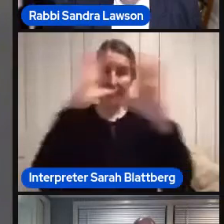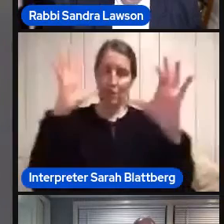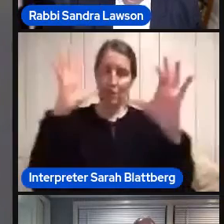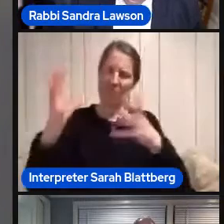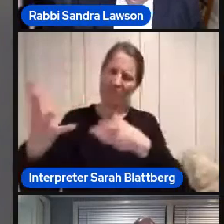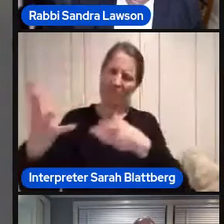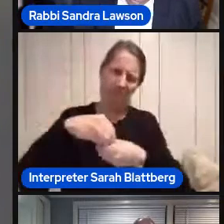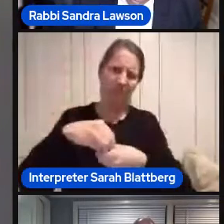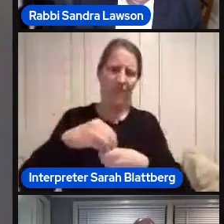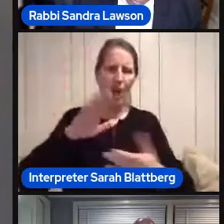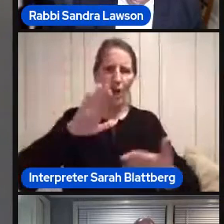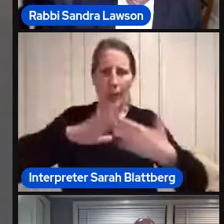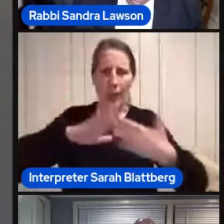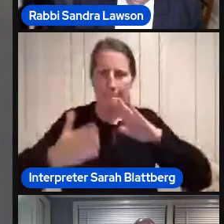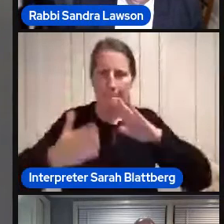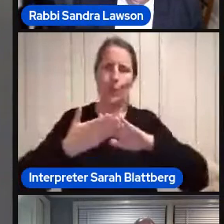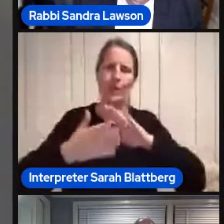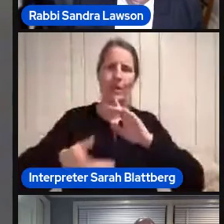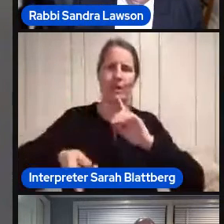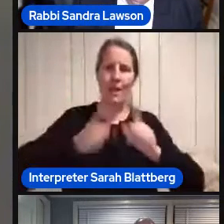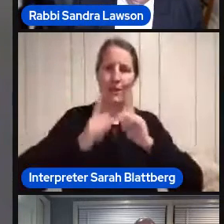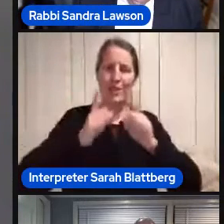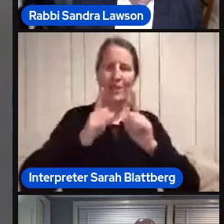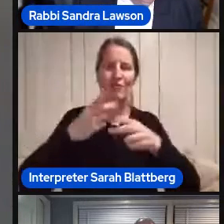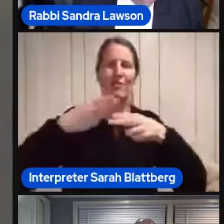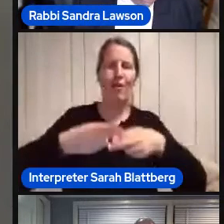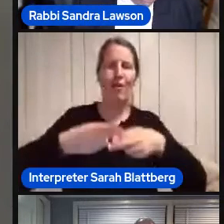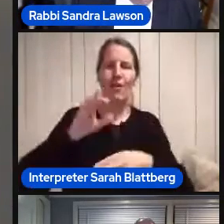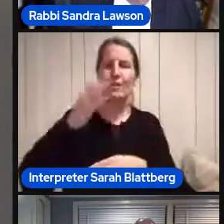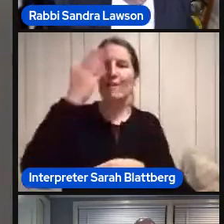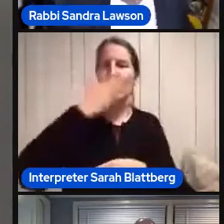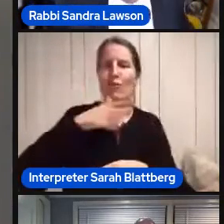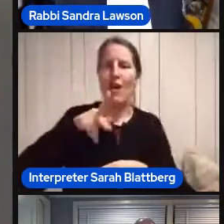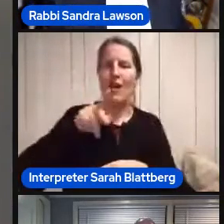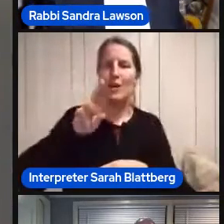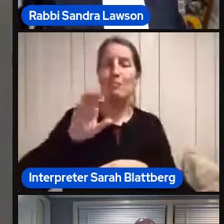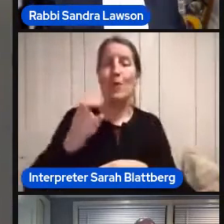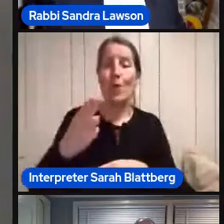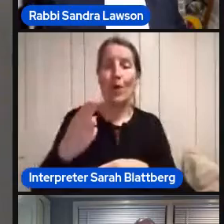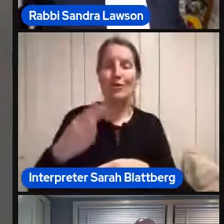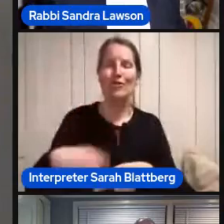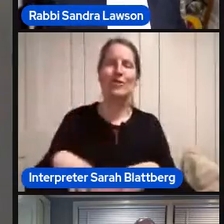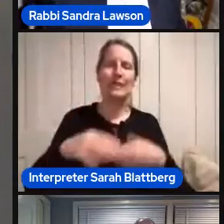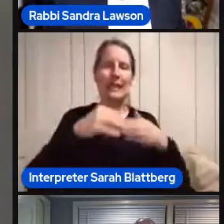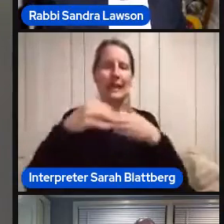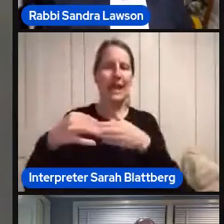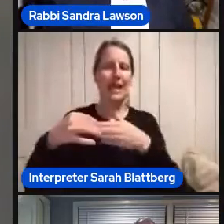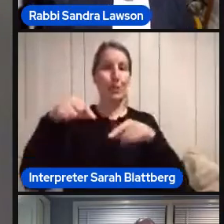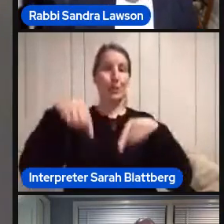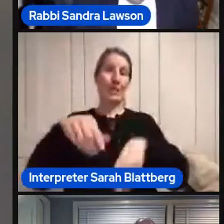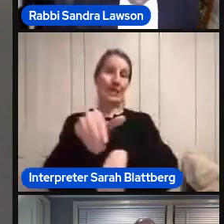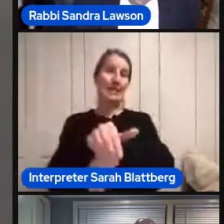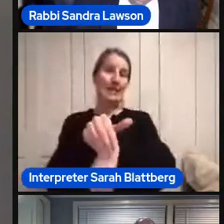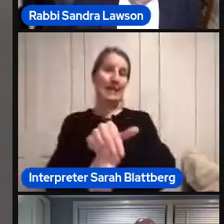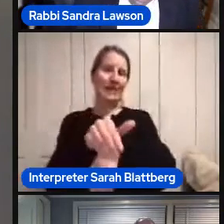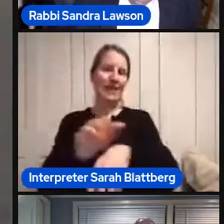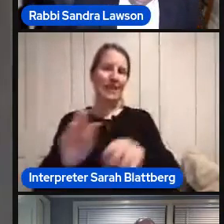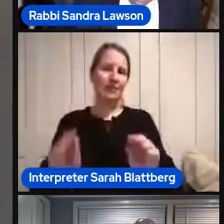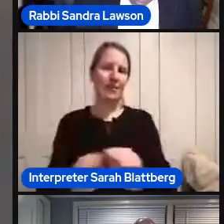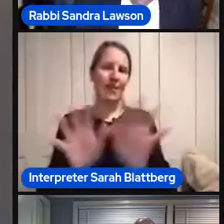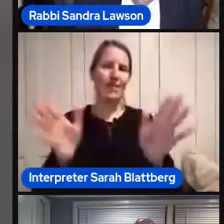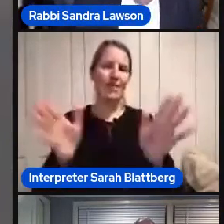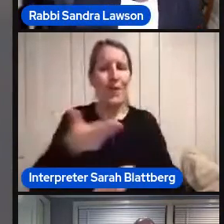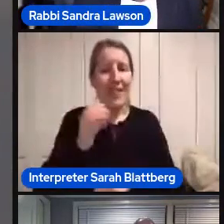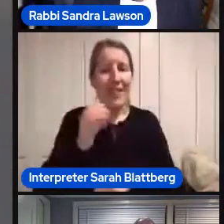communal-wide conversation, the front porch, led us to greater clarity for the work that this evening seeks to uplift.